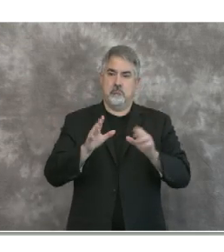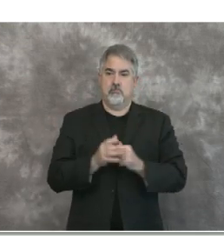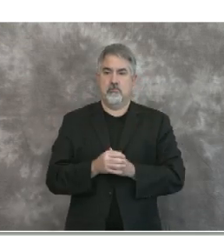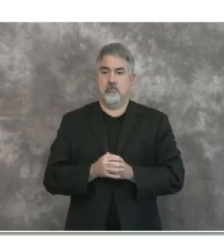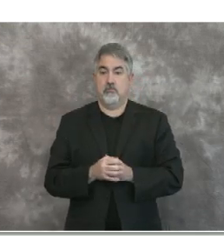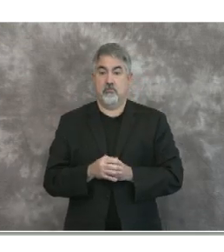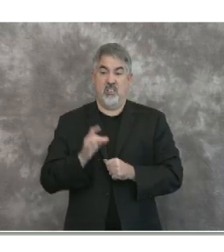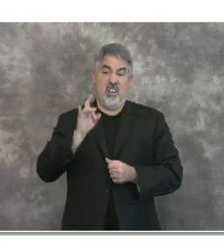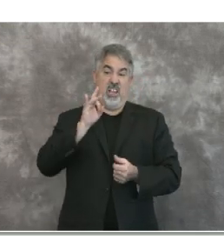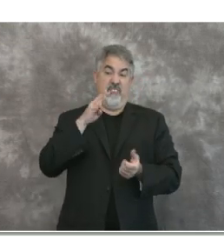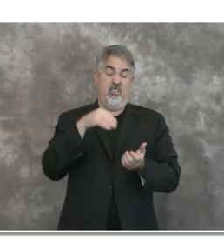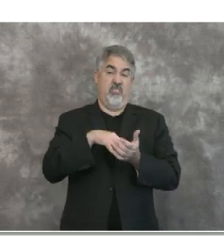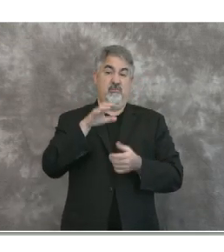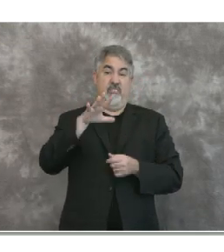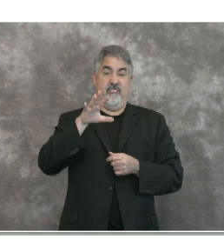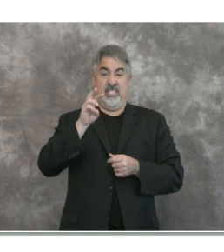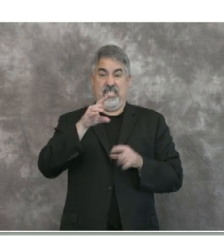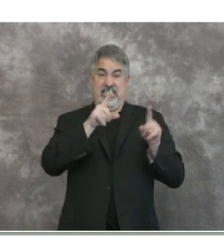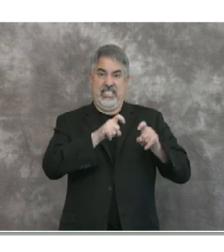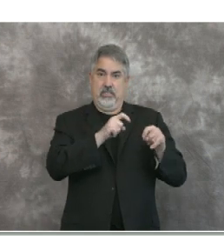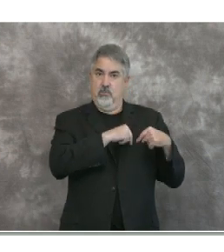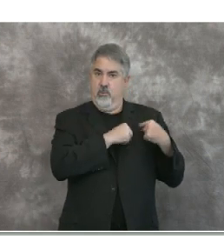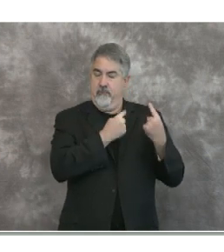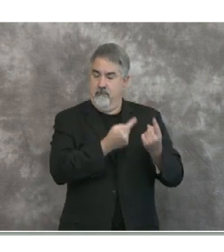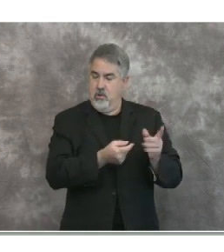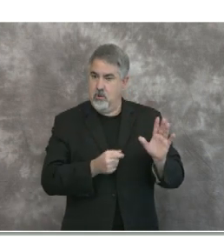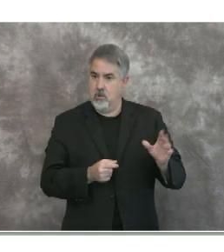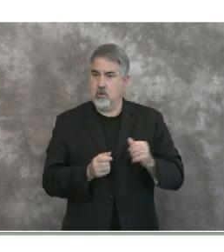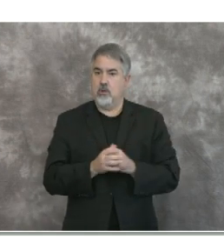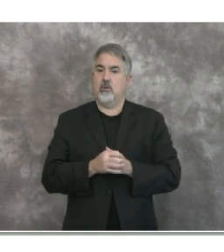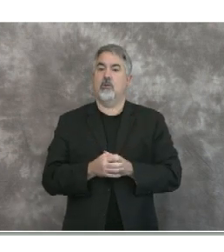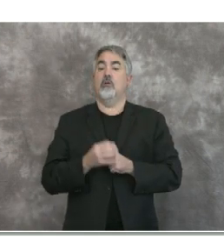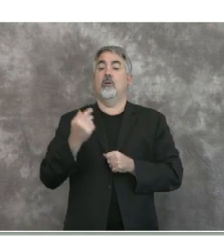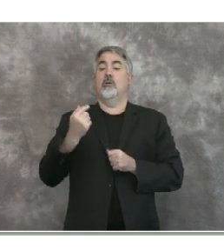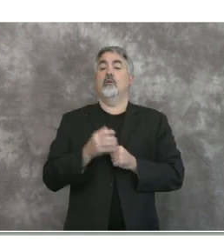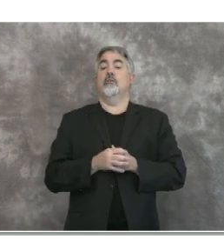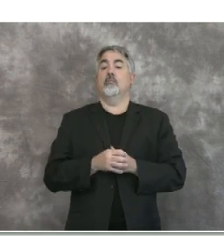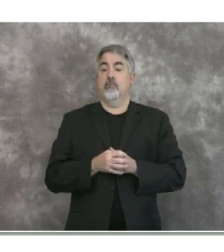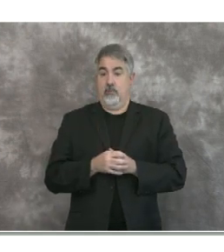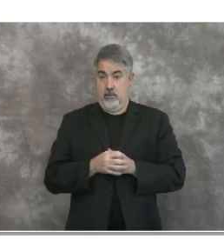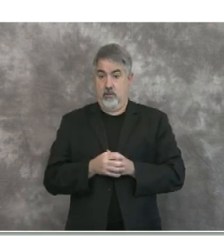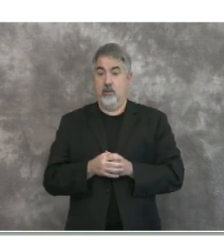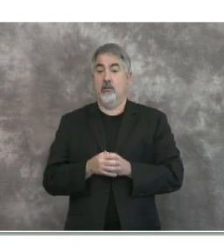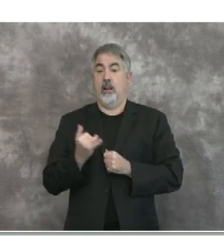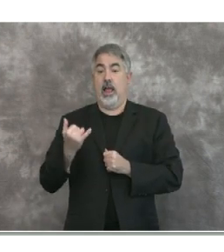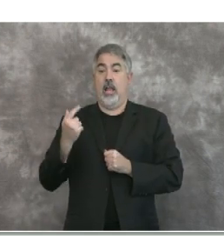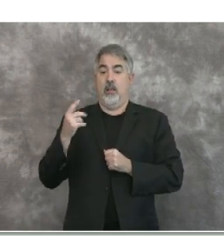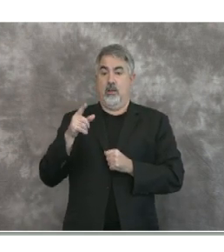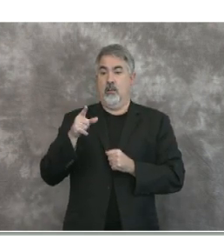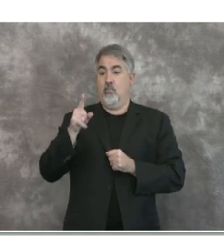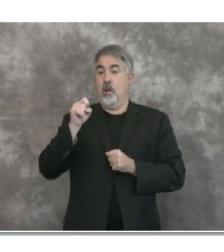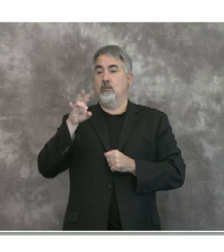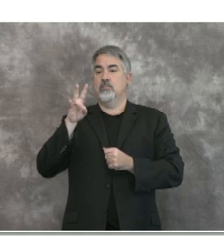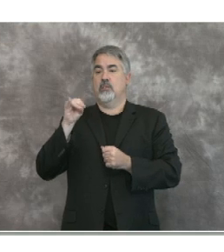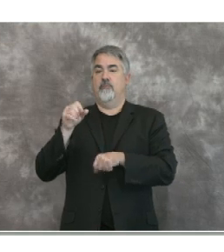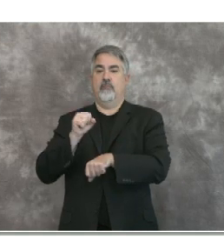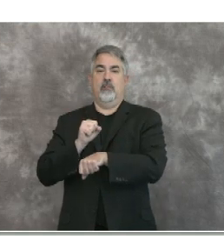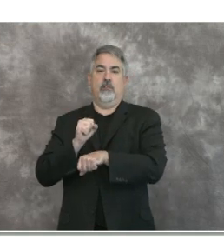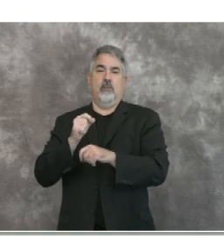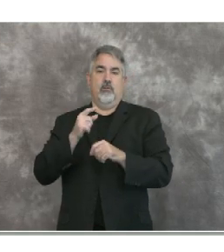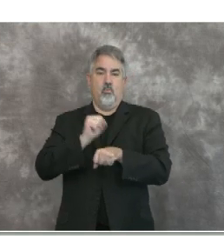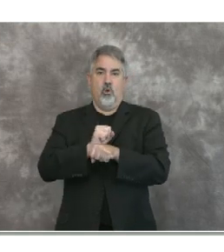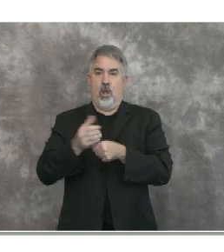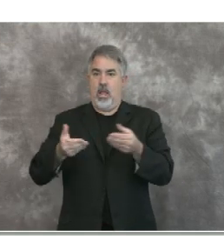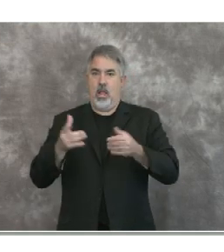84,000 tests total. We added a few more contact tracers and case investigators. We're now at 170, and we are expecting these numbers